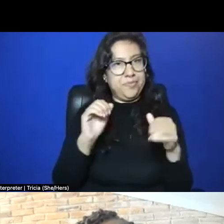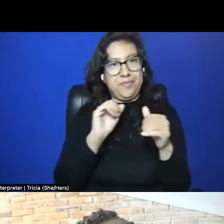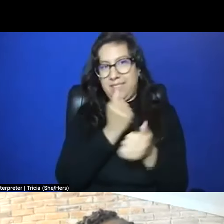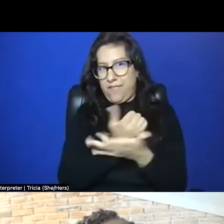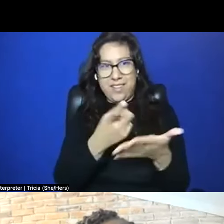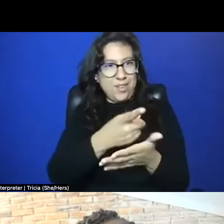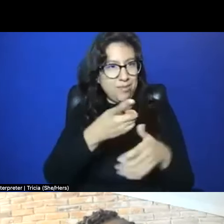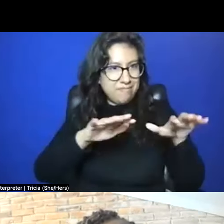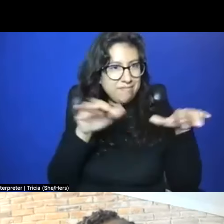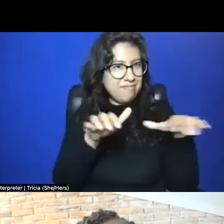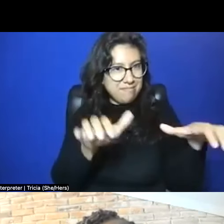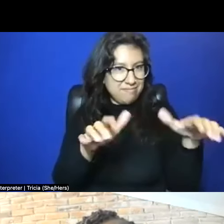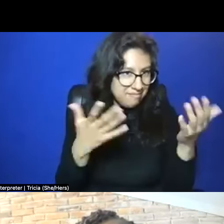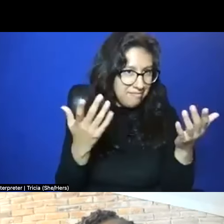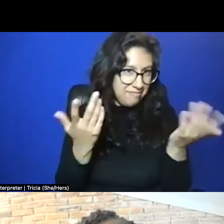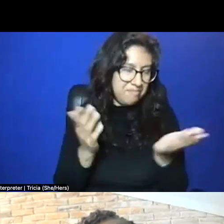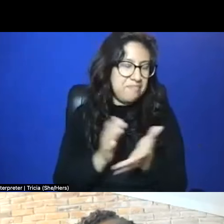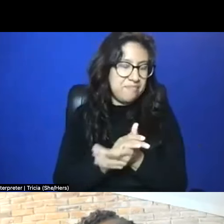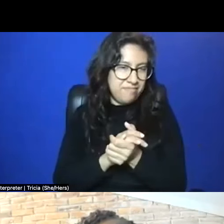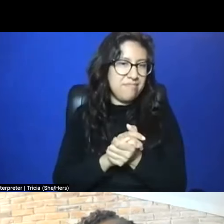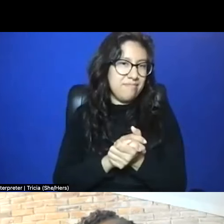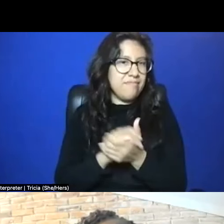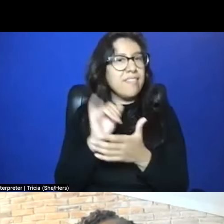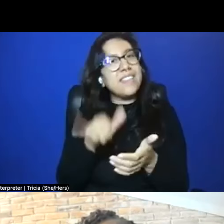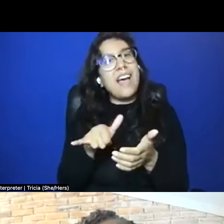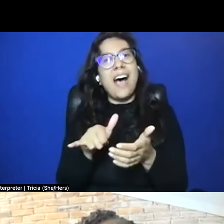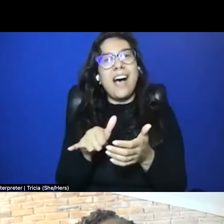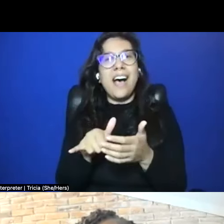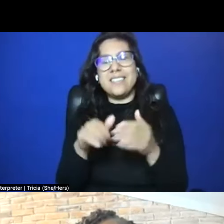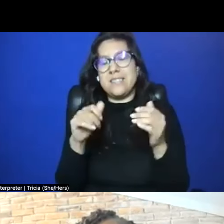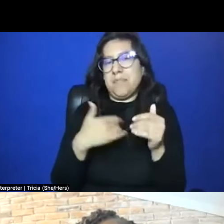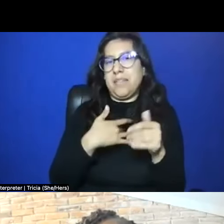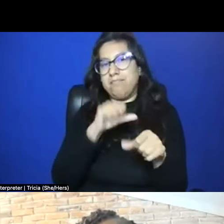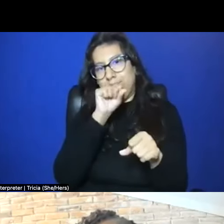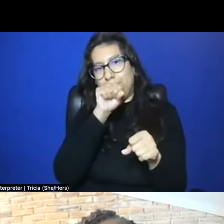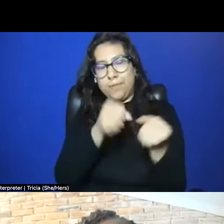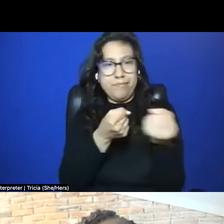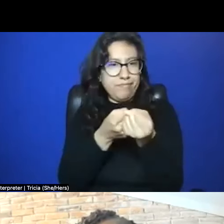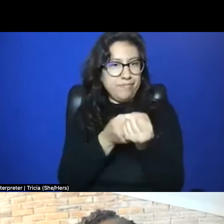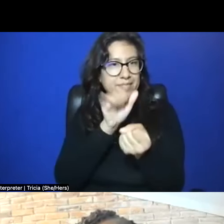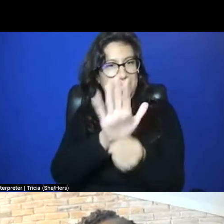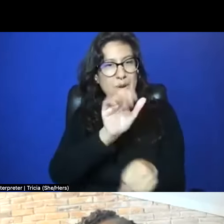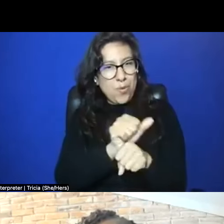that MediaJustice does, and it's kind of like a groupie for that work. And so it